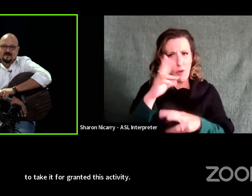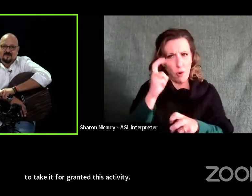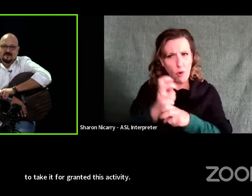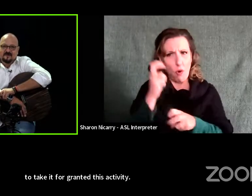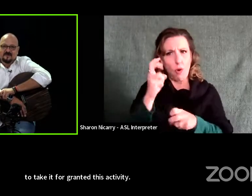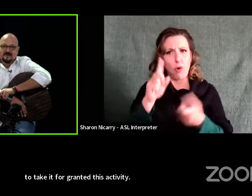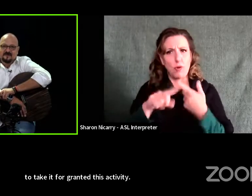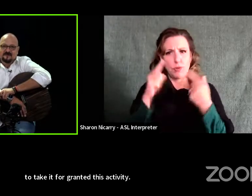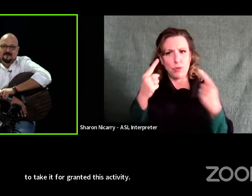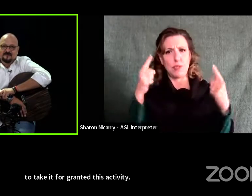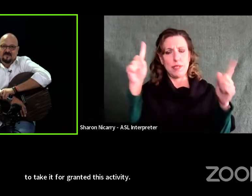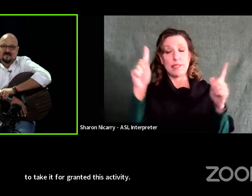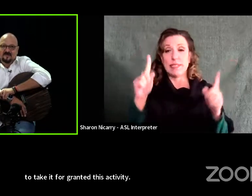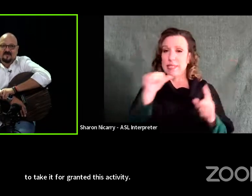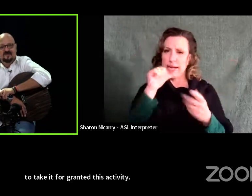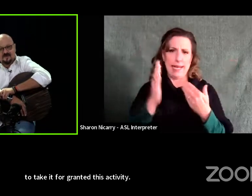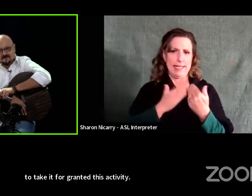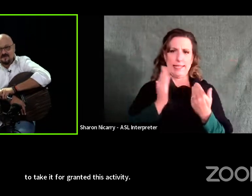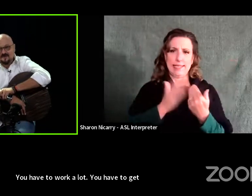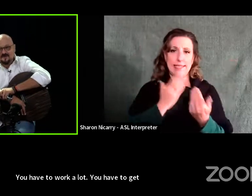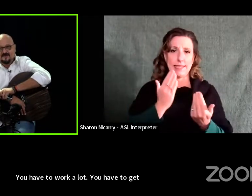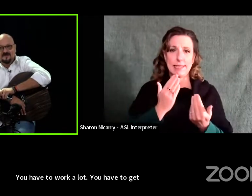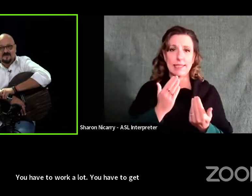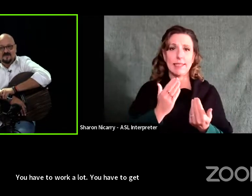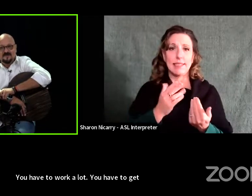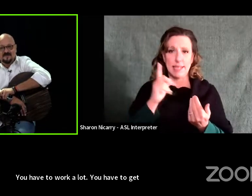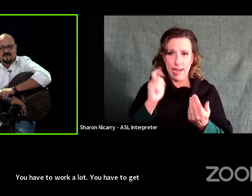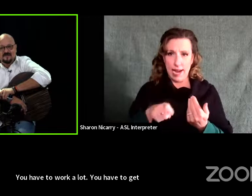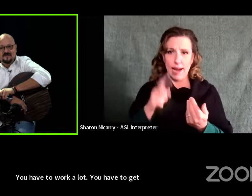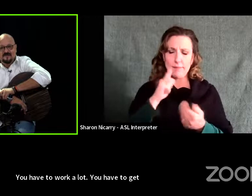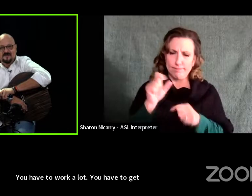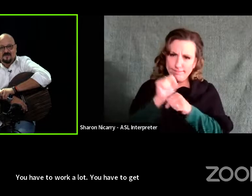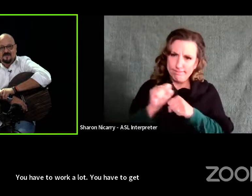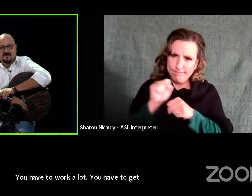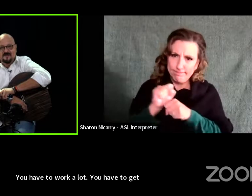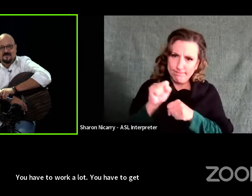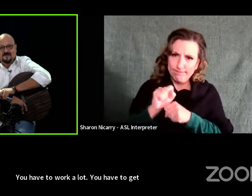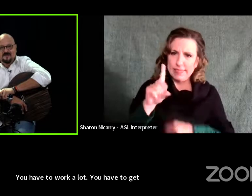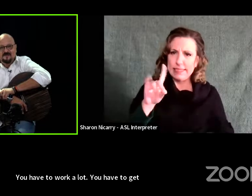to get a discipline, and